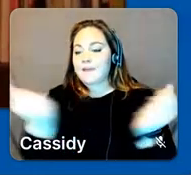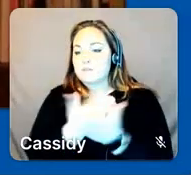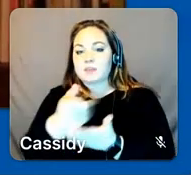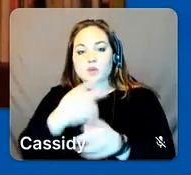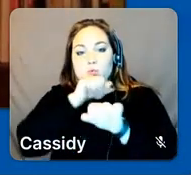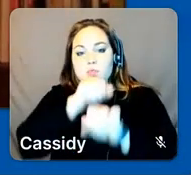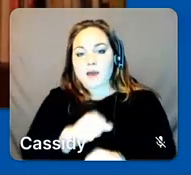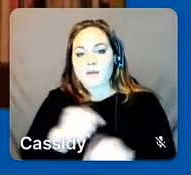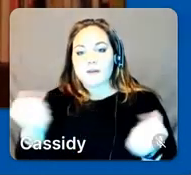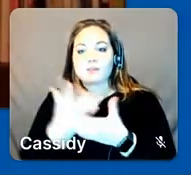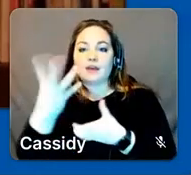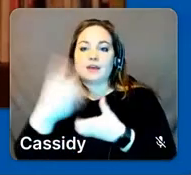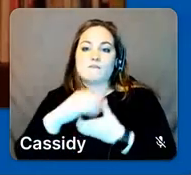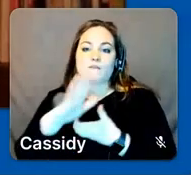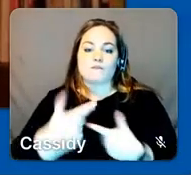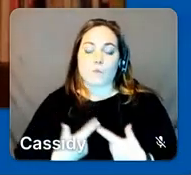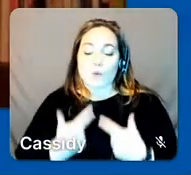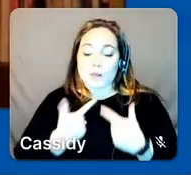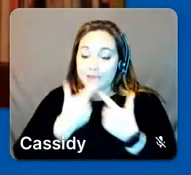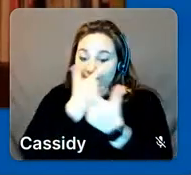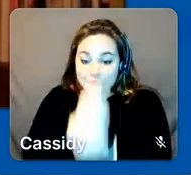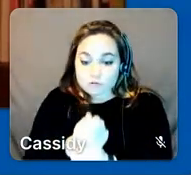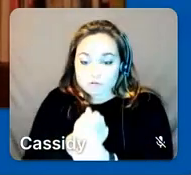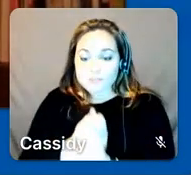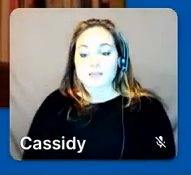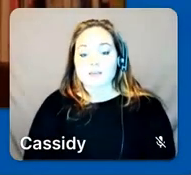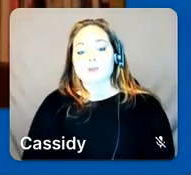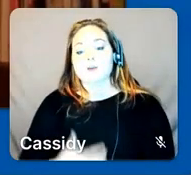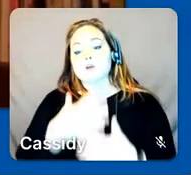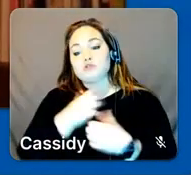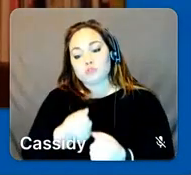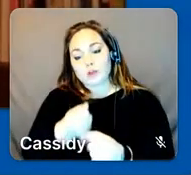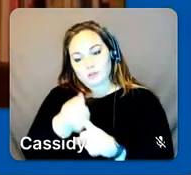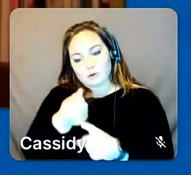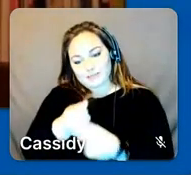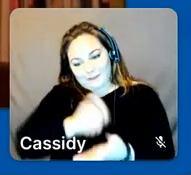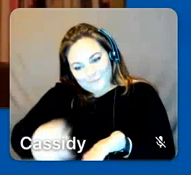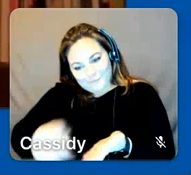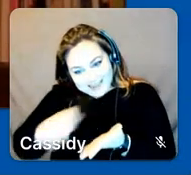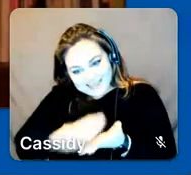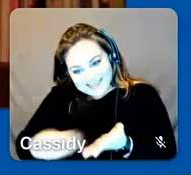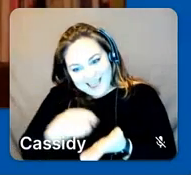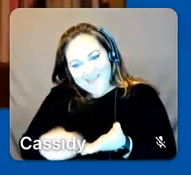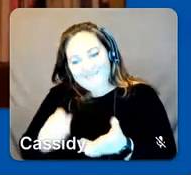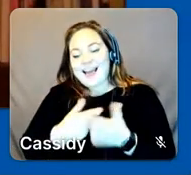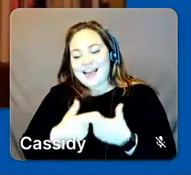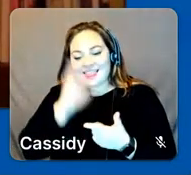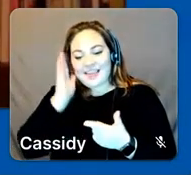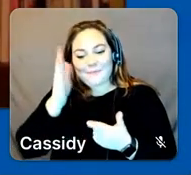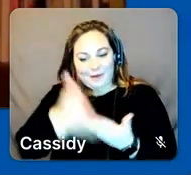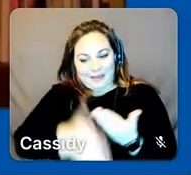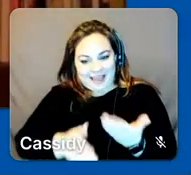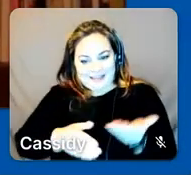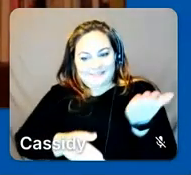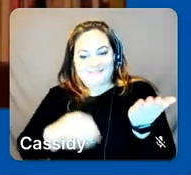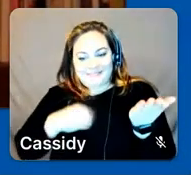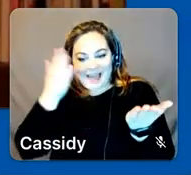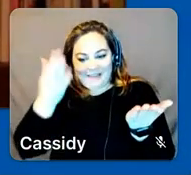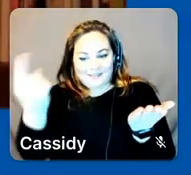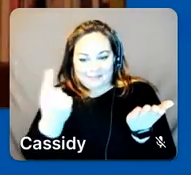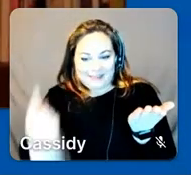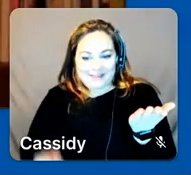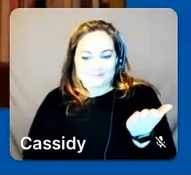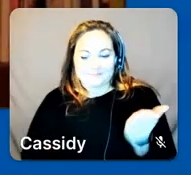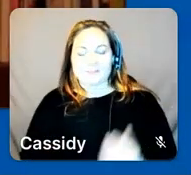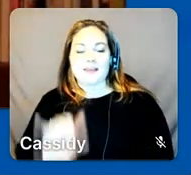stuff that's part of your life, just trust yourself, throw it all down, and you'll get something, sooner or later. So that's